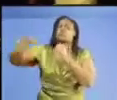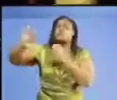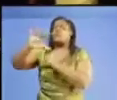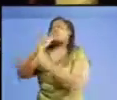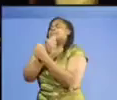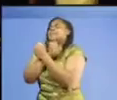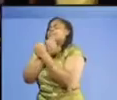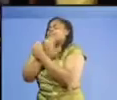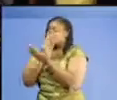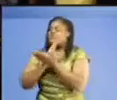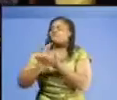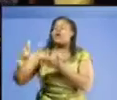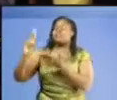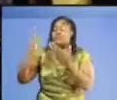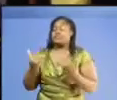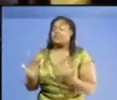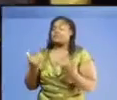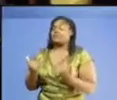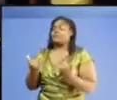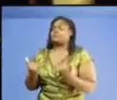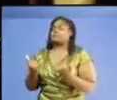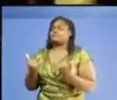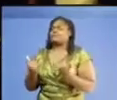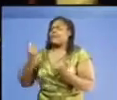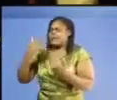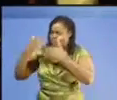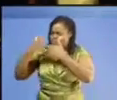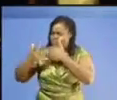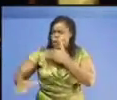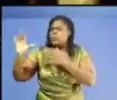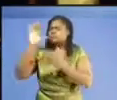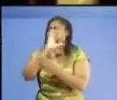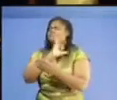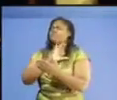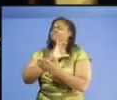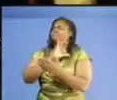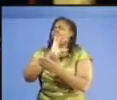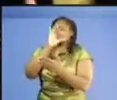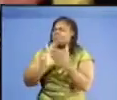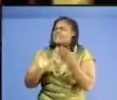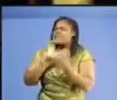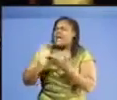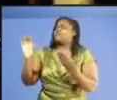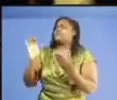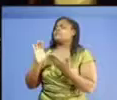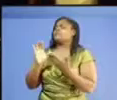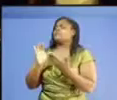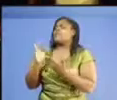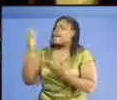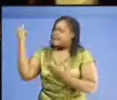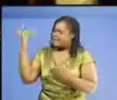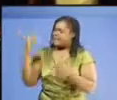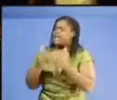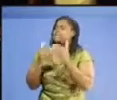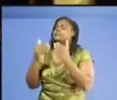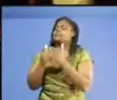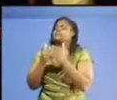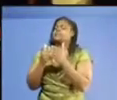of your righteousness. Let the blood of Calvary one more